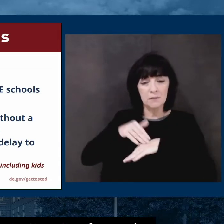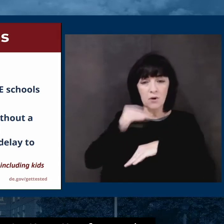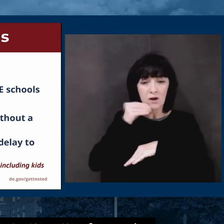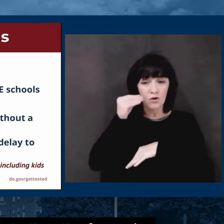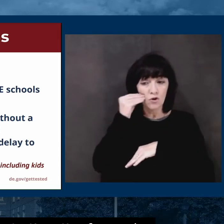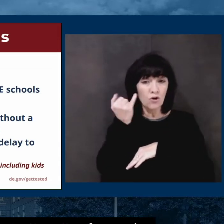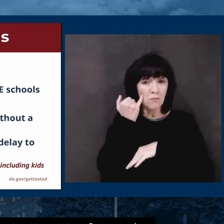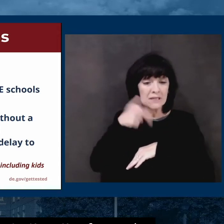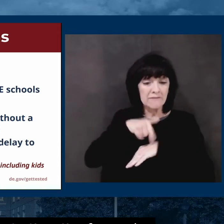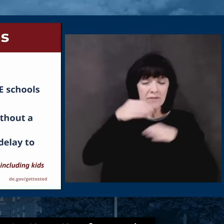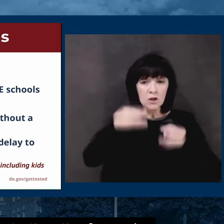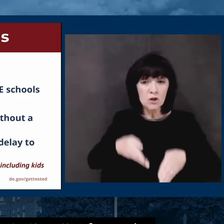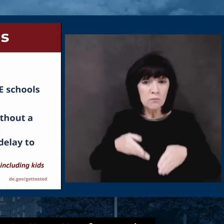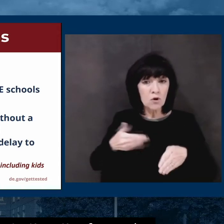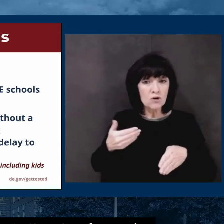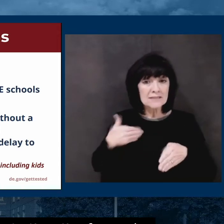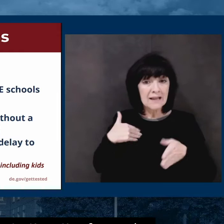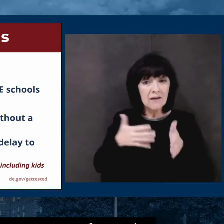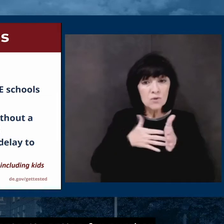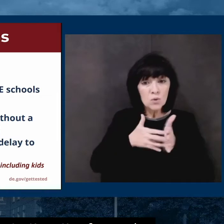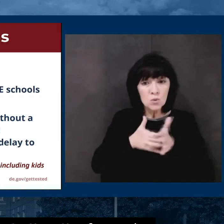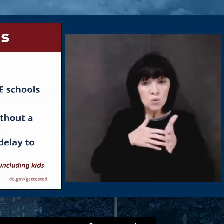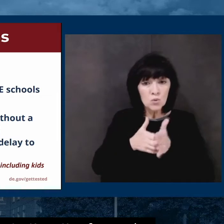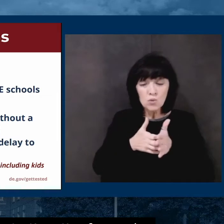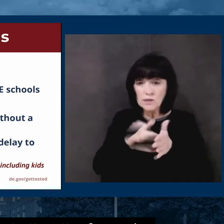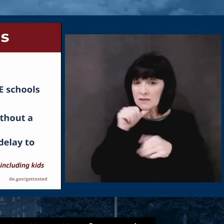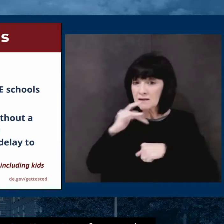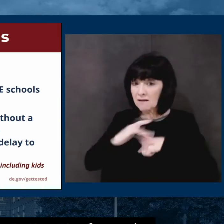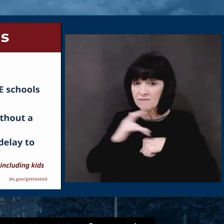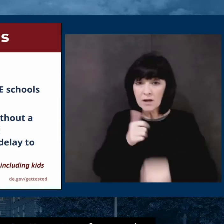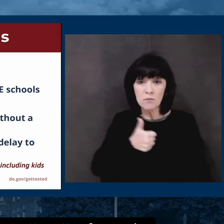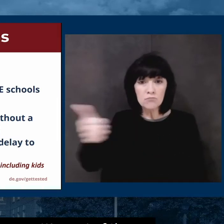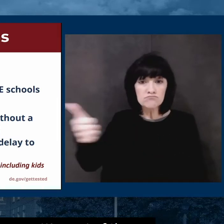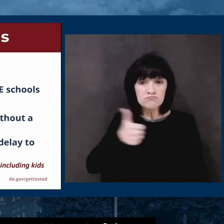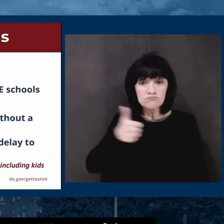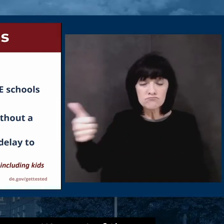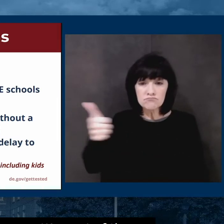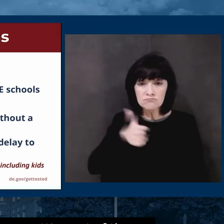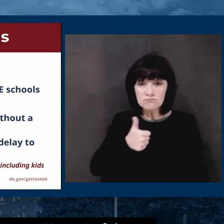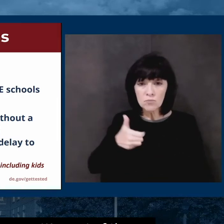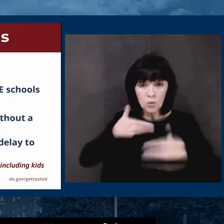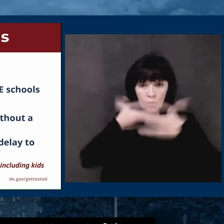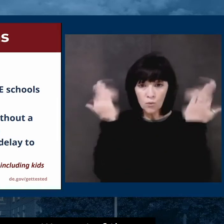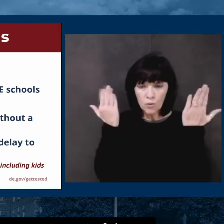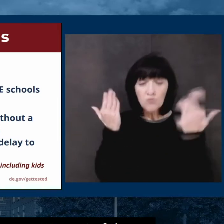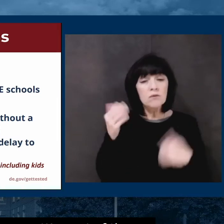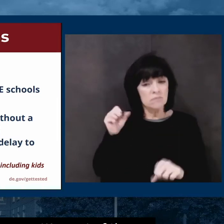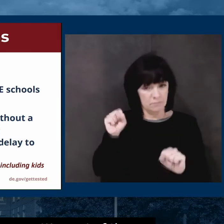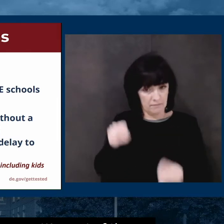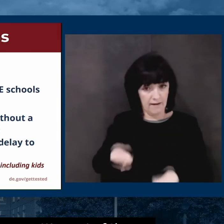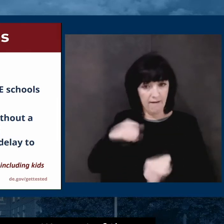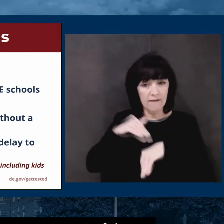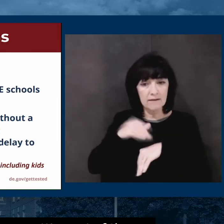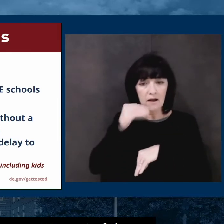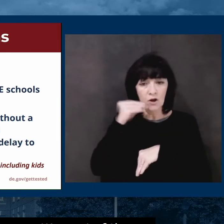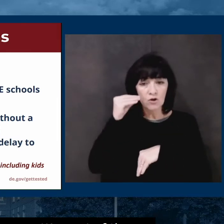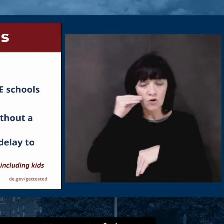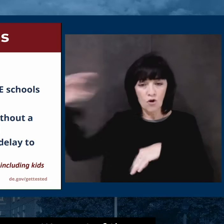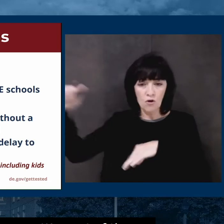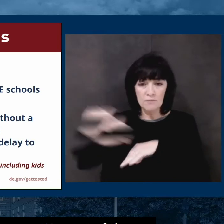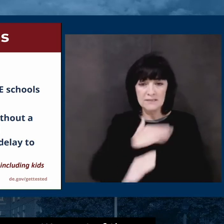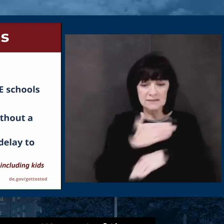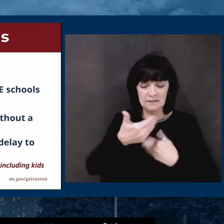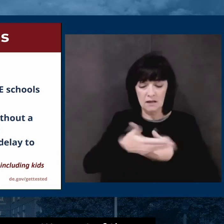of their home. This is a testing modality that's reserved for Delaware residents only. Certainly, we have prioritized Vault